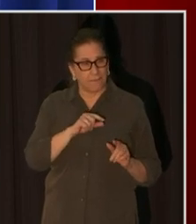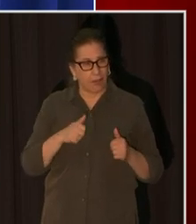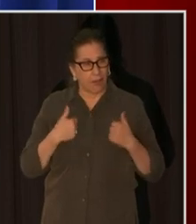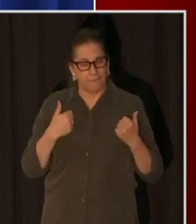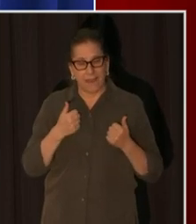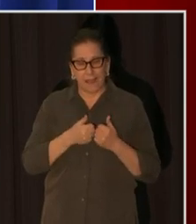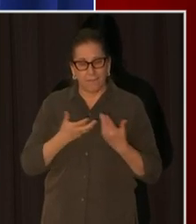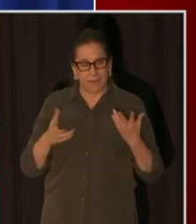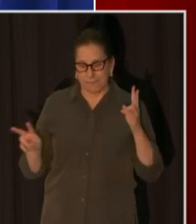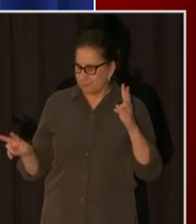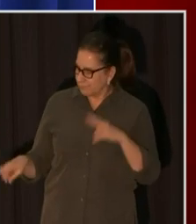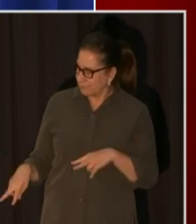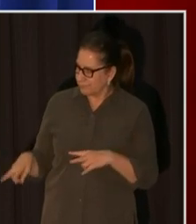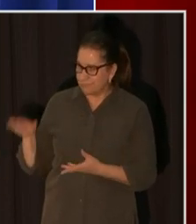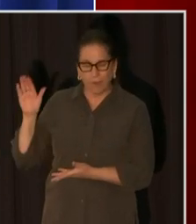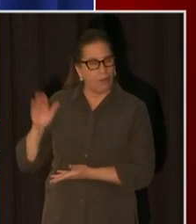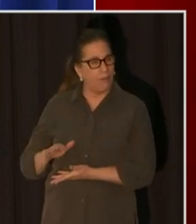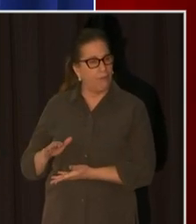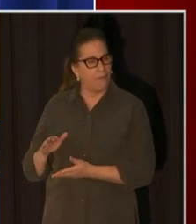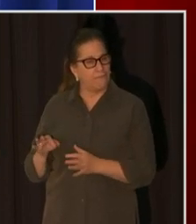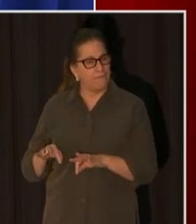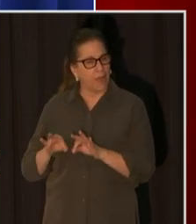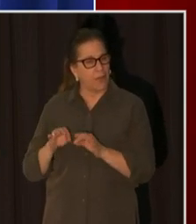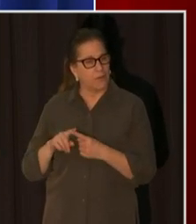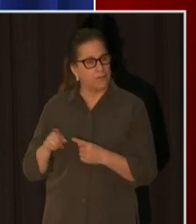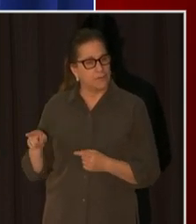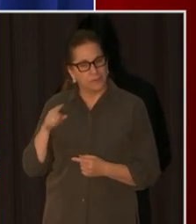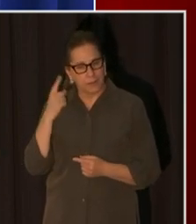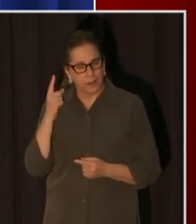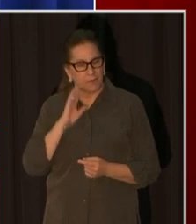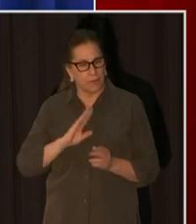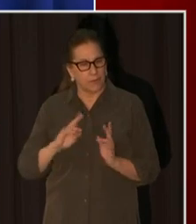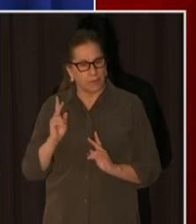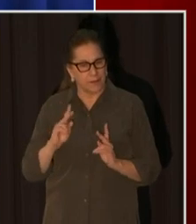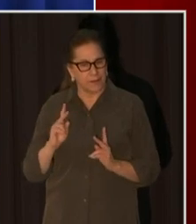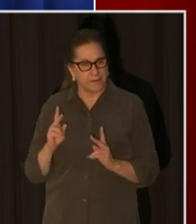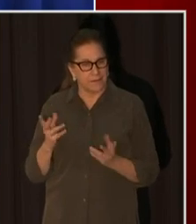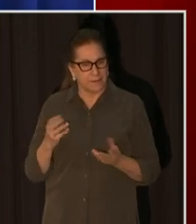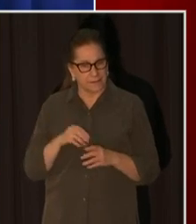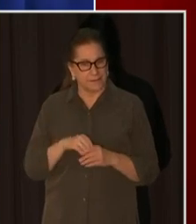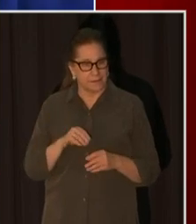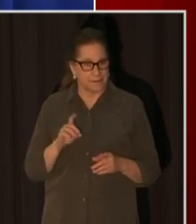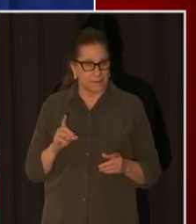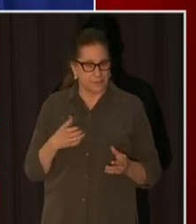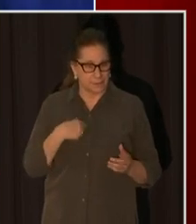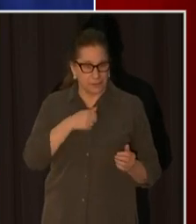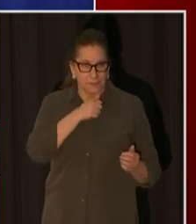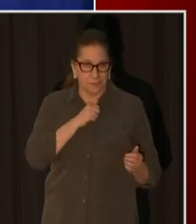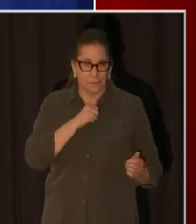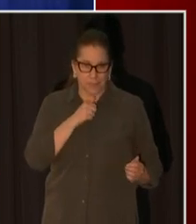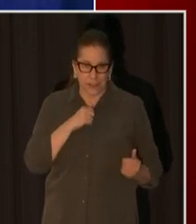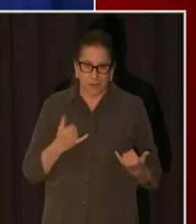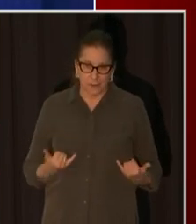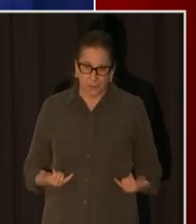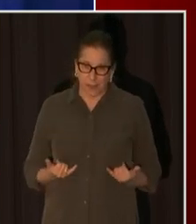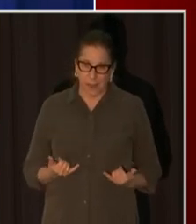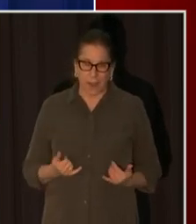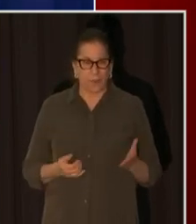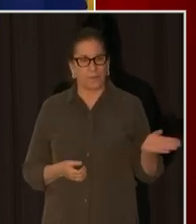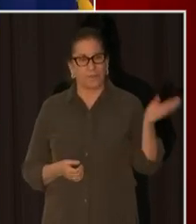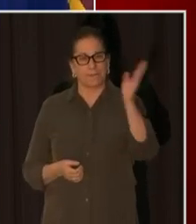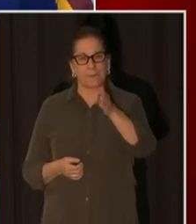must fight for each other, because we are connected. And so I've been pushing for